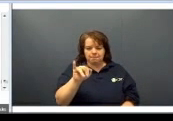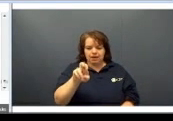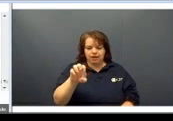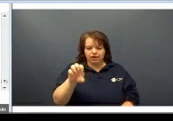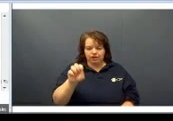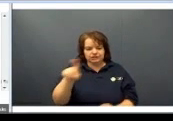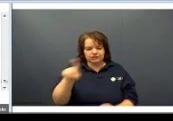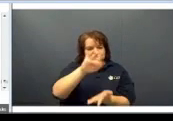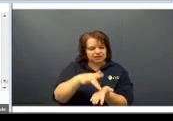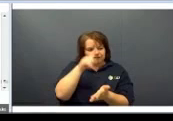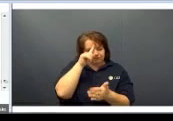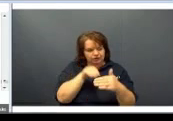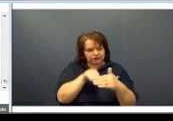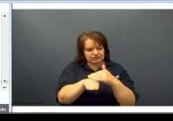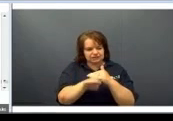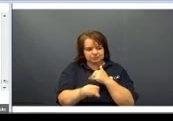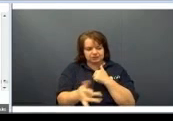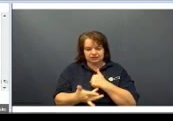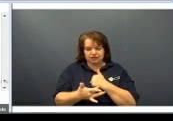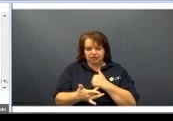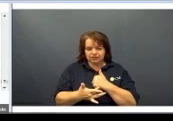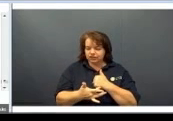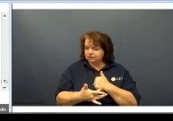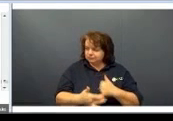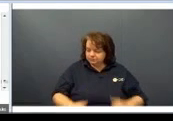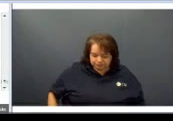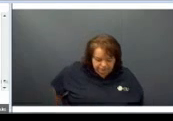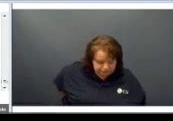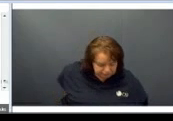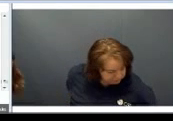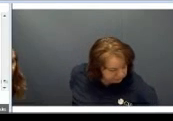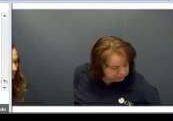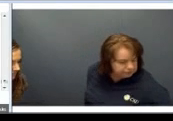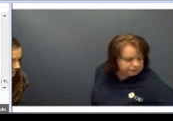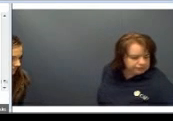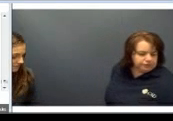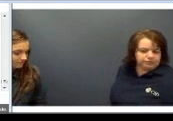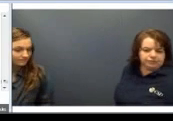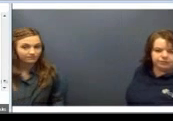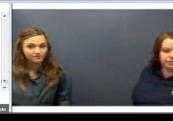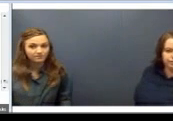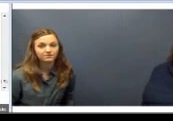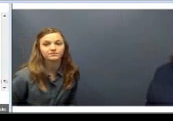over to John Myers, Center for Accessible Technology.